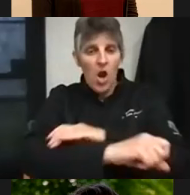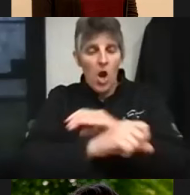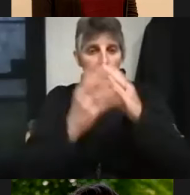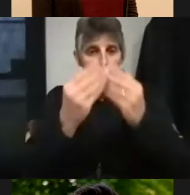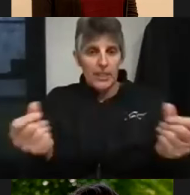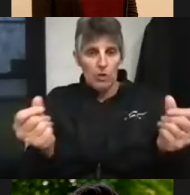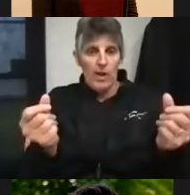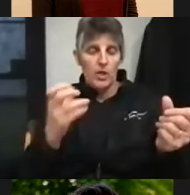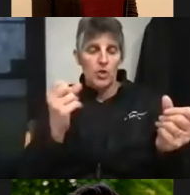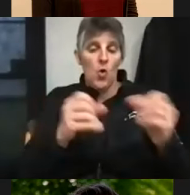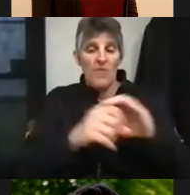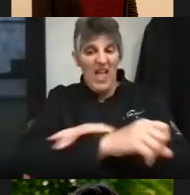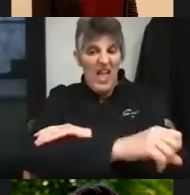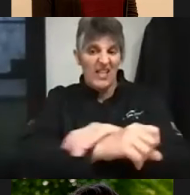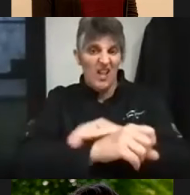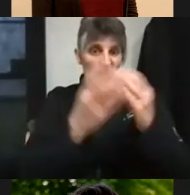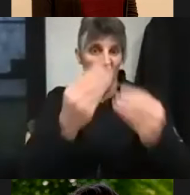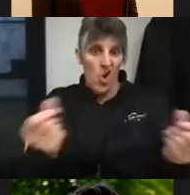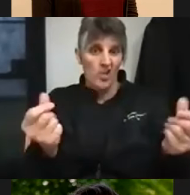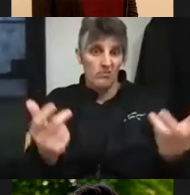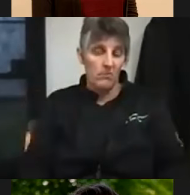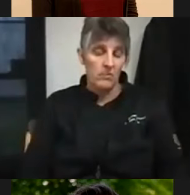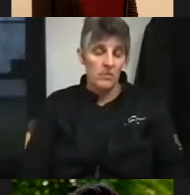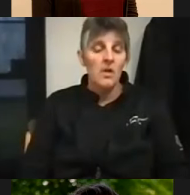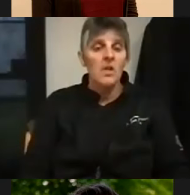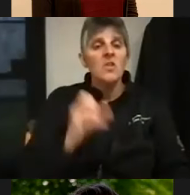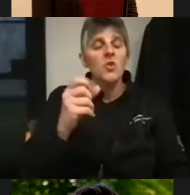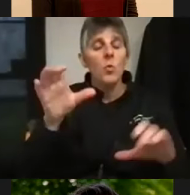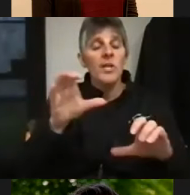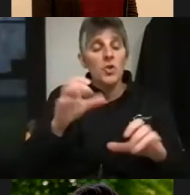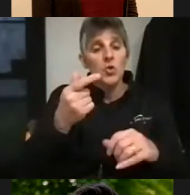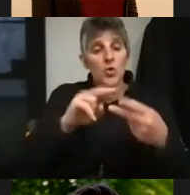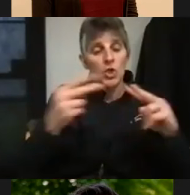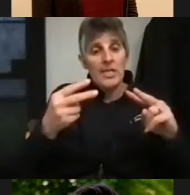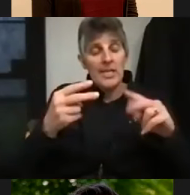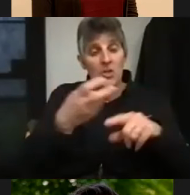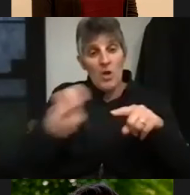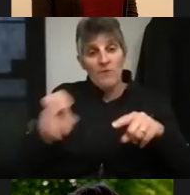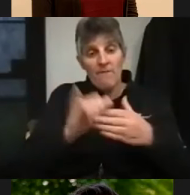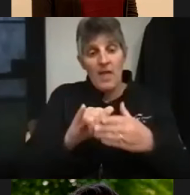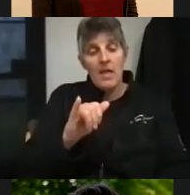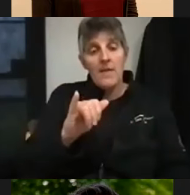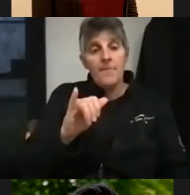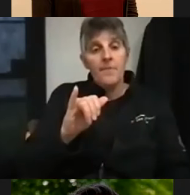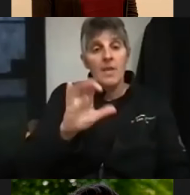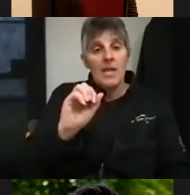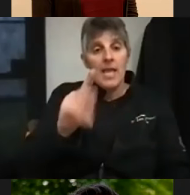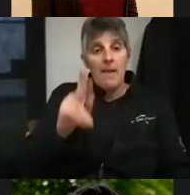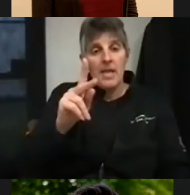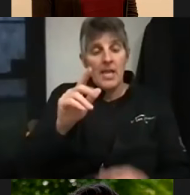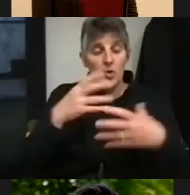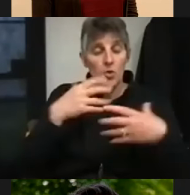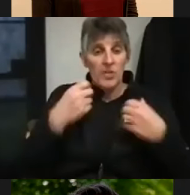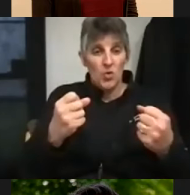degenerating. So the axons are gone. So when we do gene transfer of this CAMK2 to restore the calcium signaling,